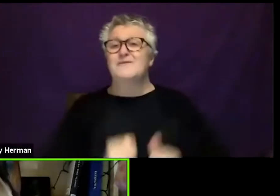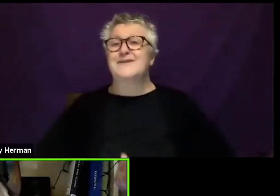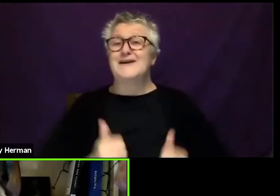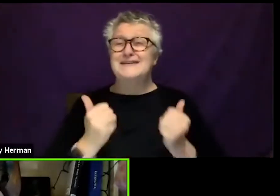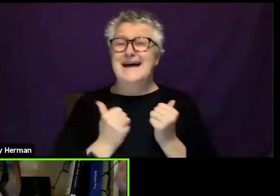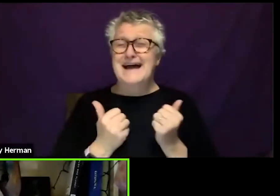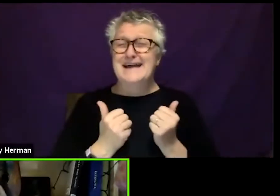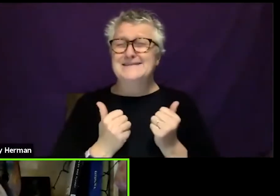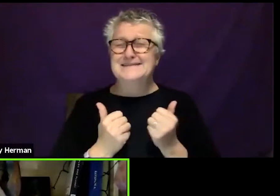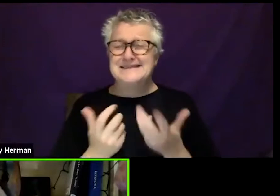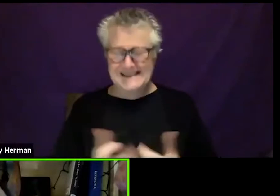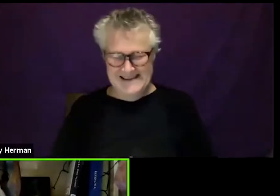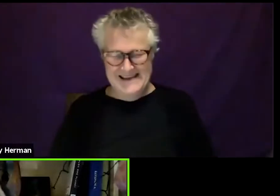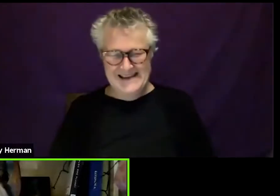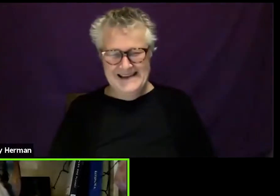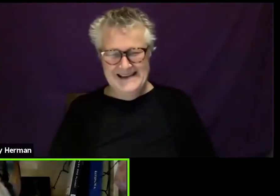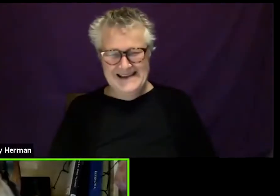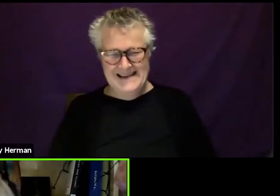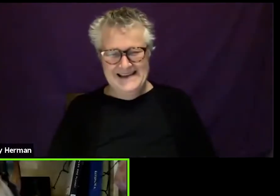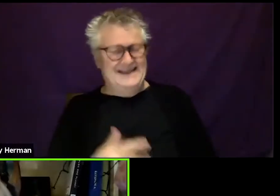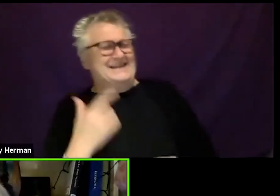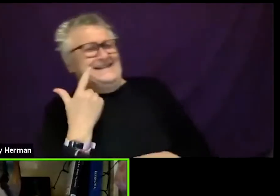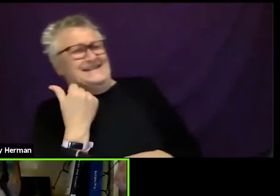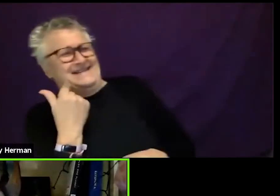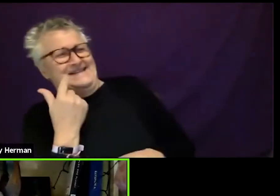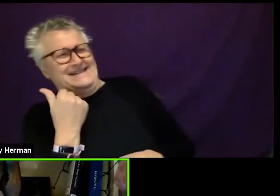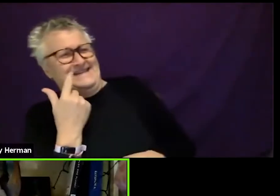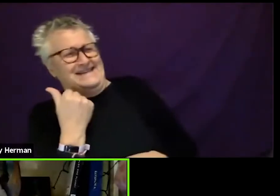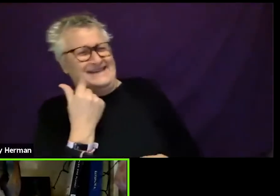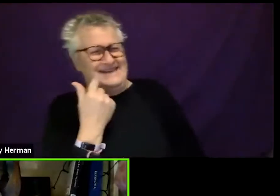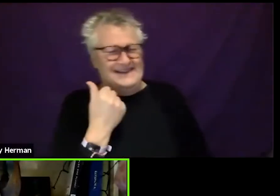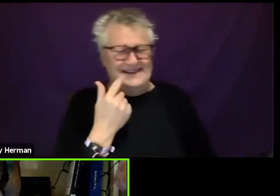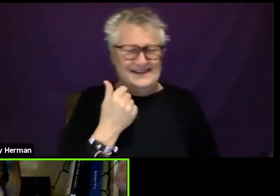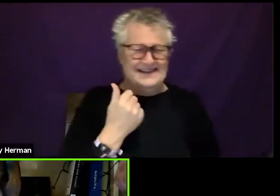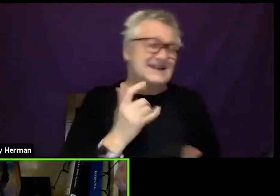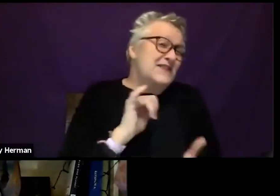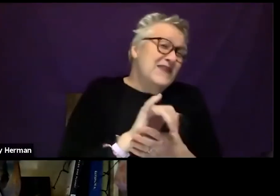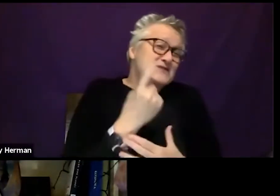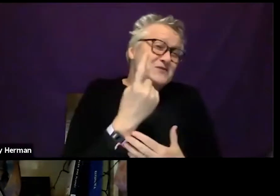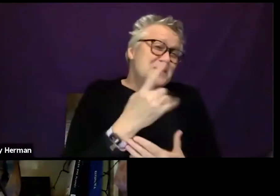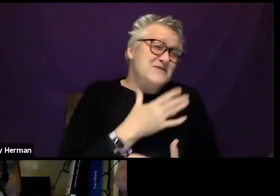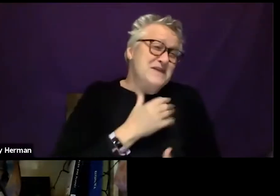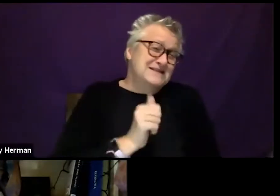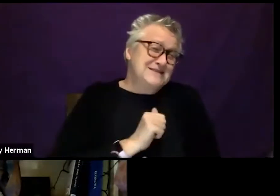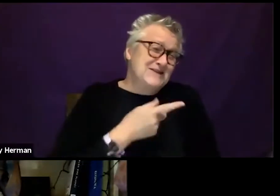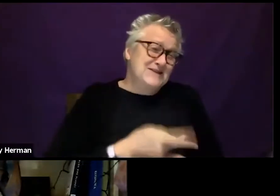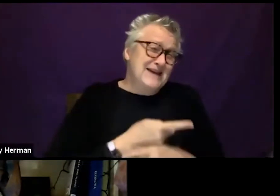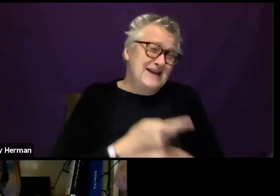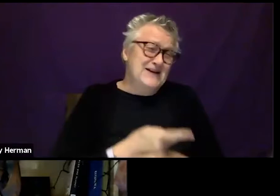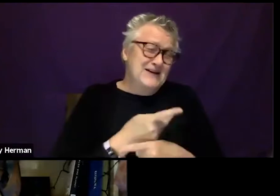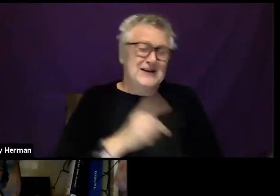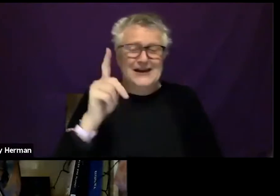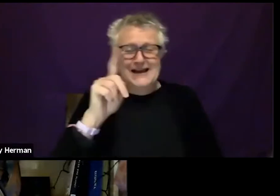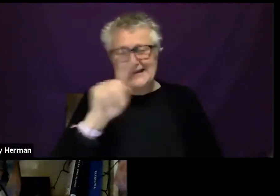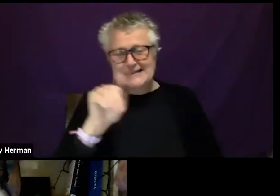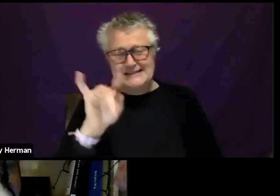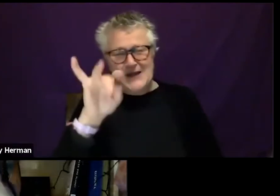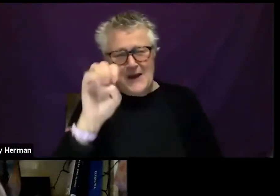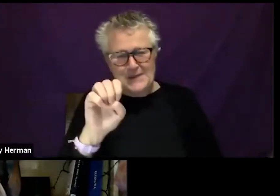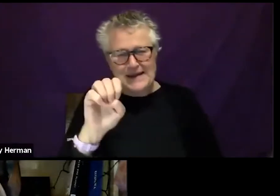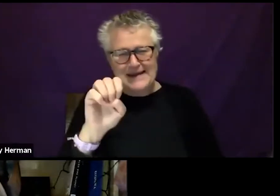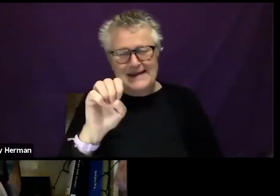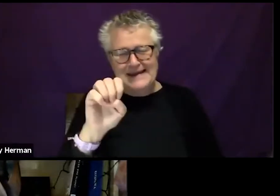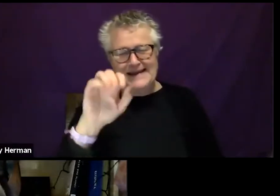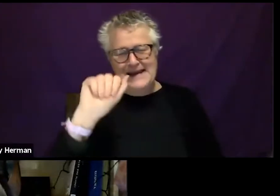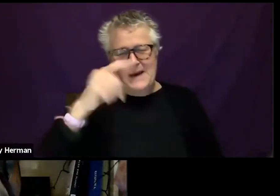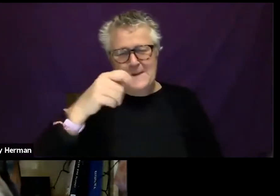So yeah, that's one of my niche interests. There you go. Zombie apocalypses. Oh, you have it. It sounds like you have lots of really good things that